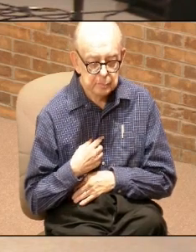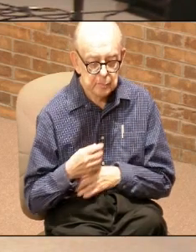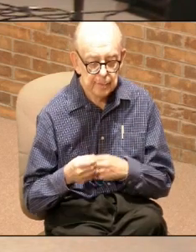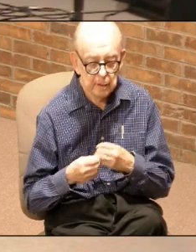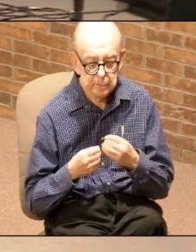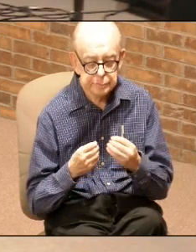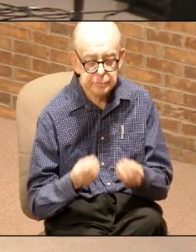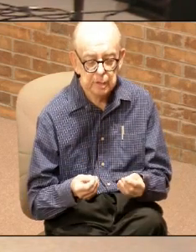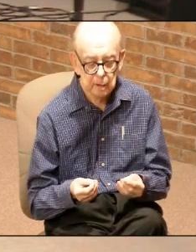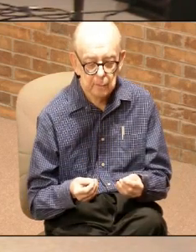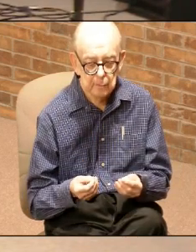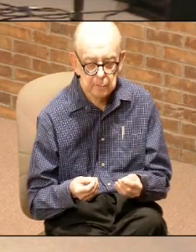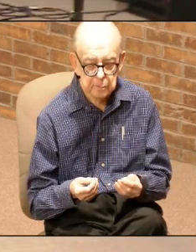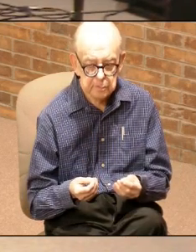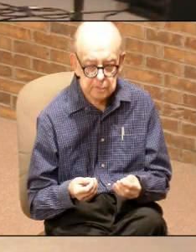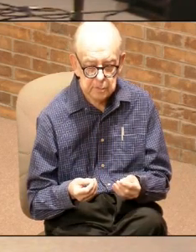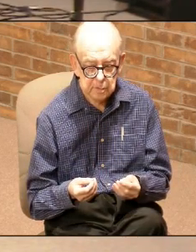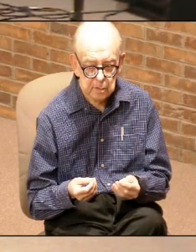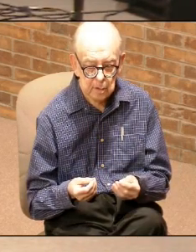give